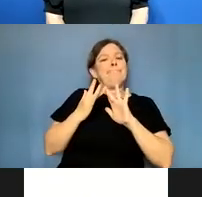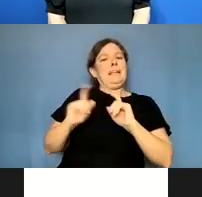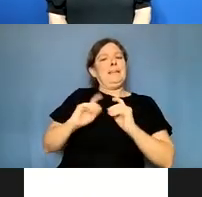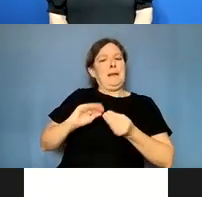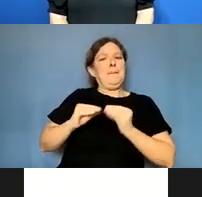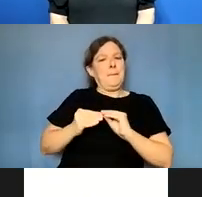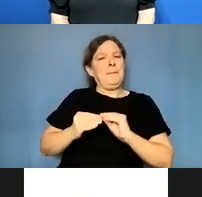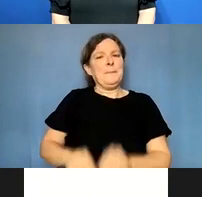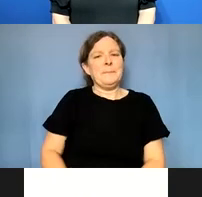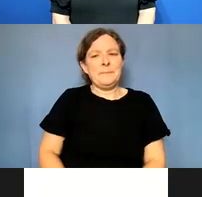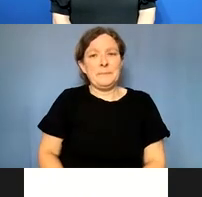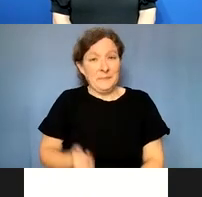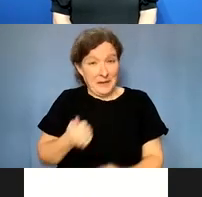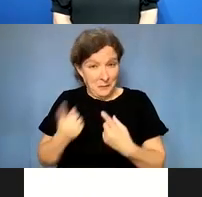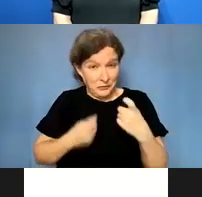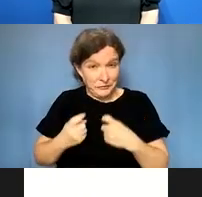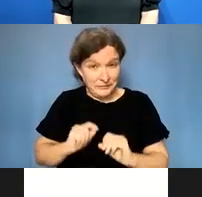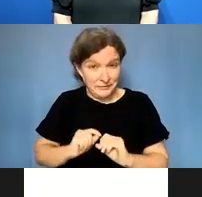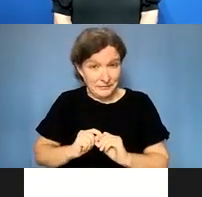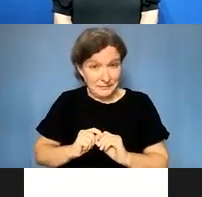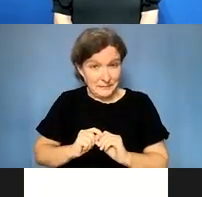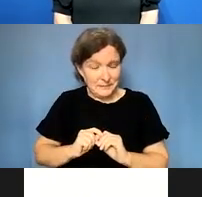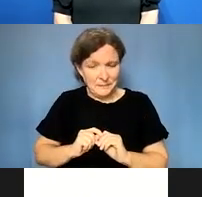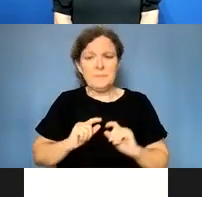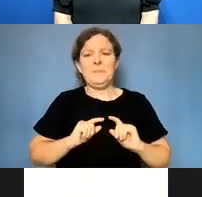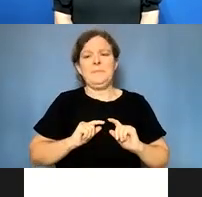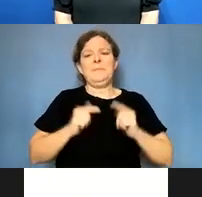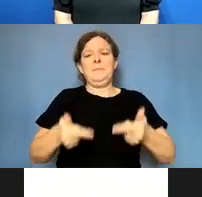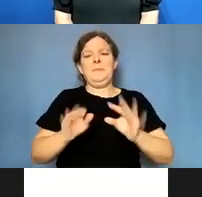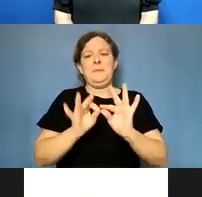back to you with that. Any questions on that?